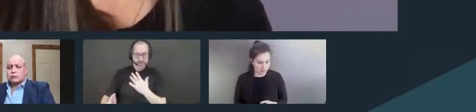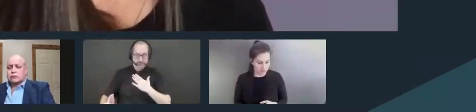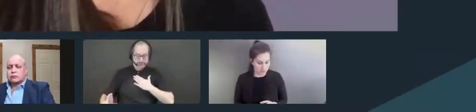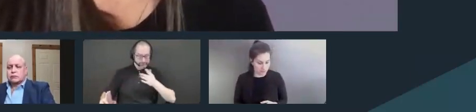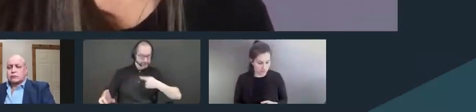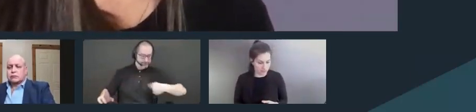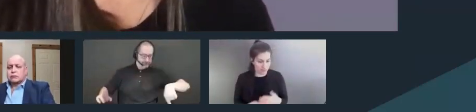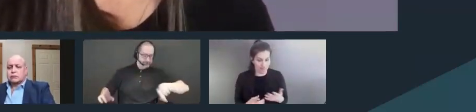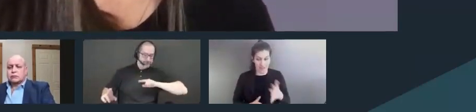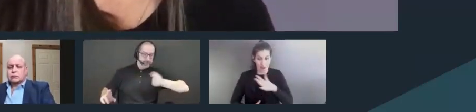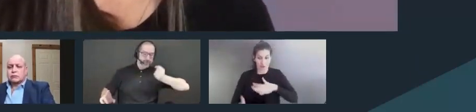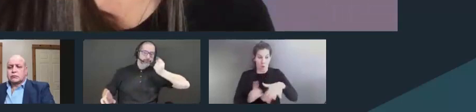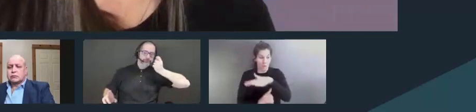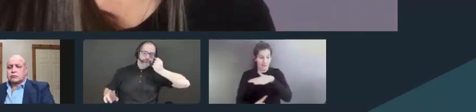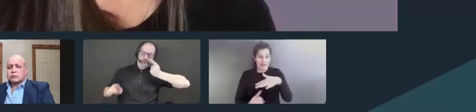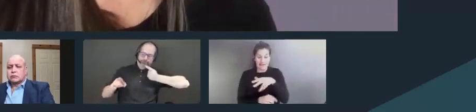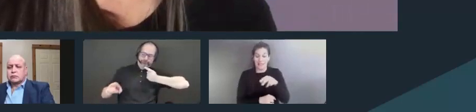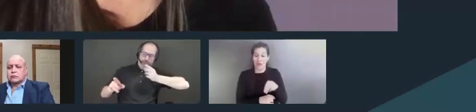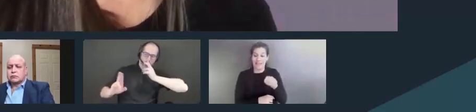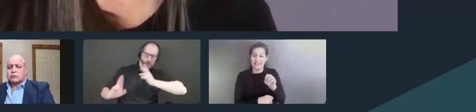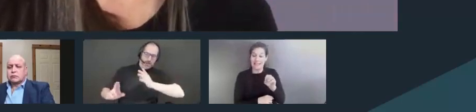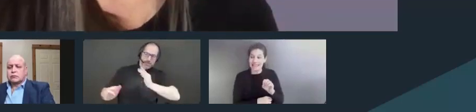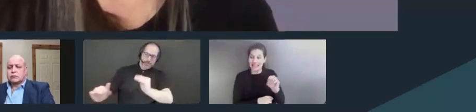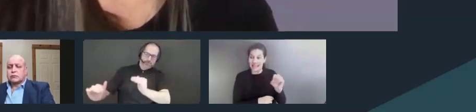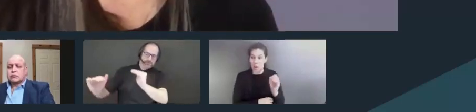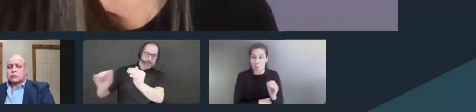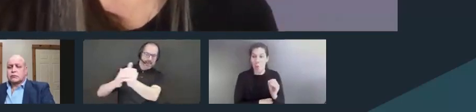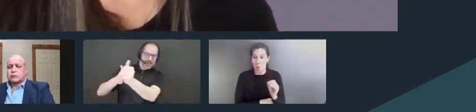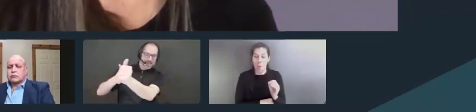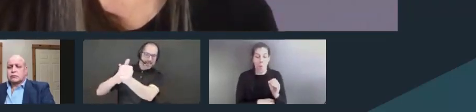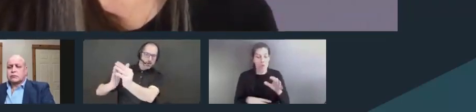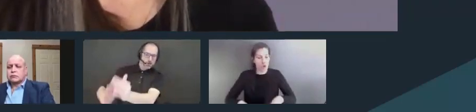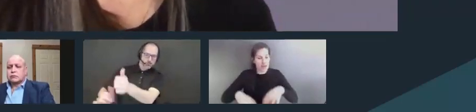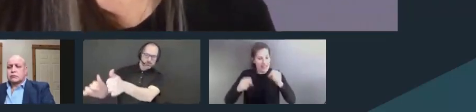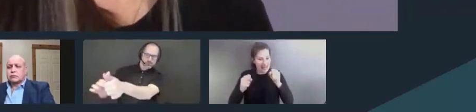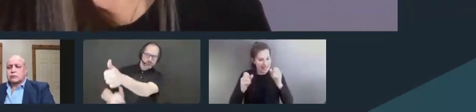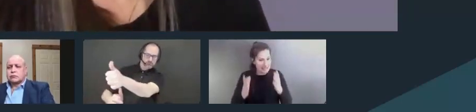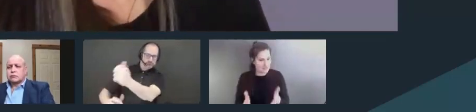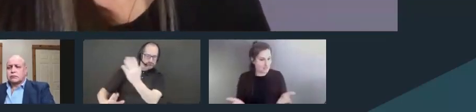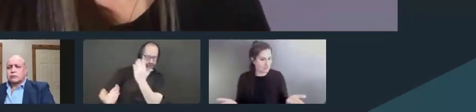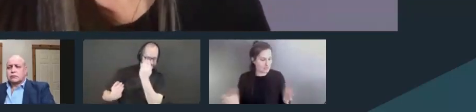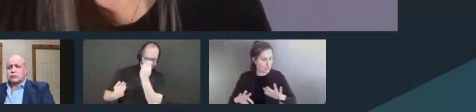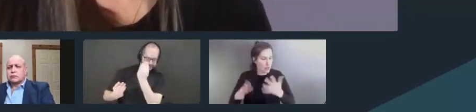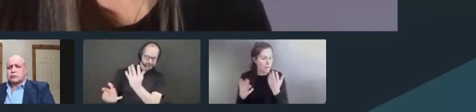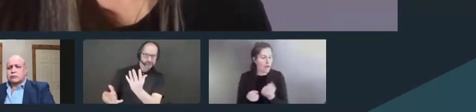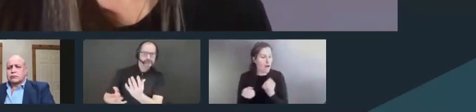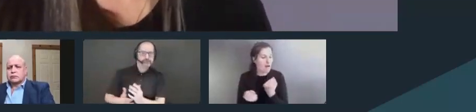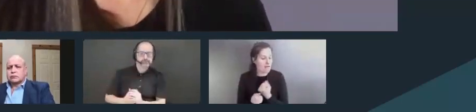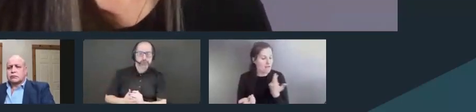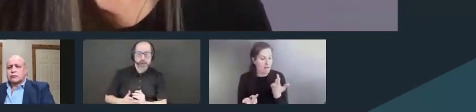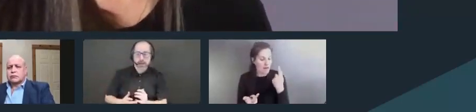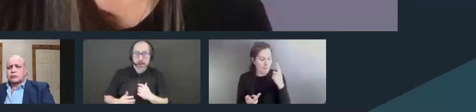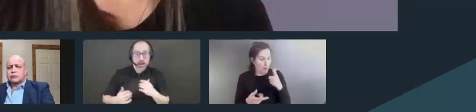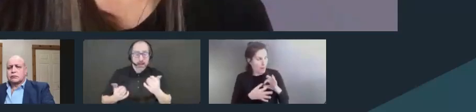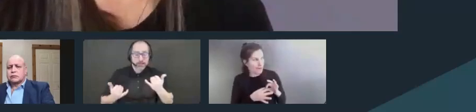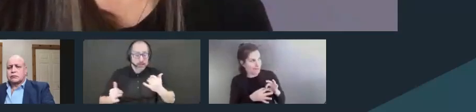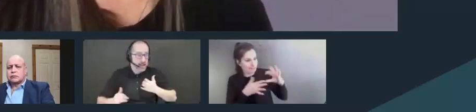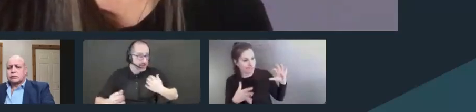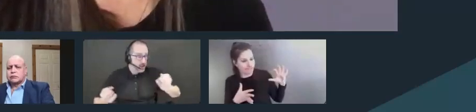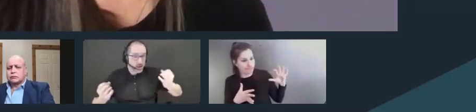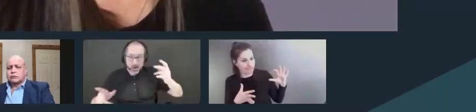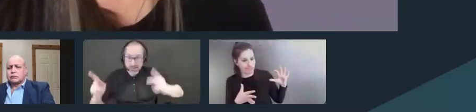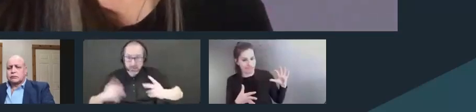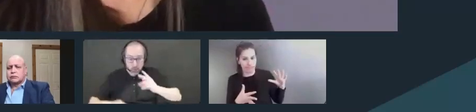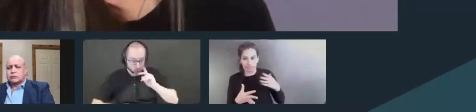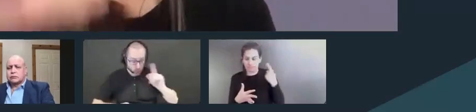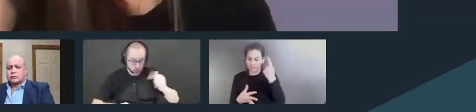recognizing Inuit leadership. And I think that there's still a lot that people who look like me and talk like me